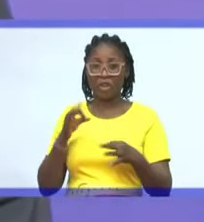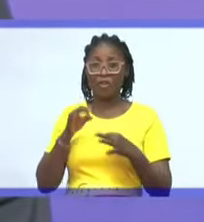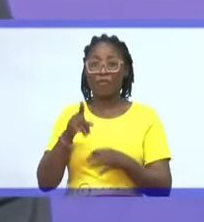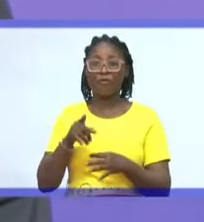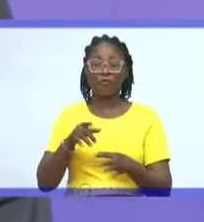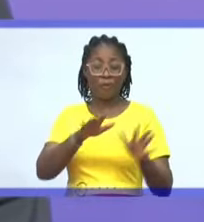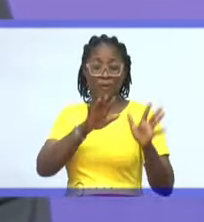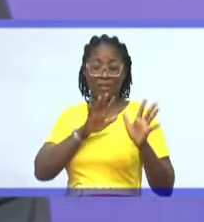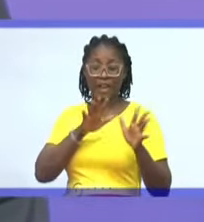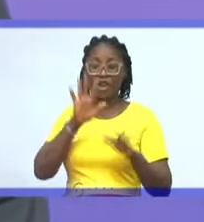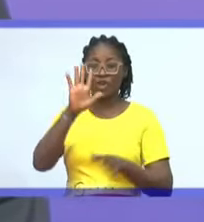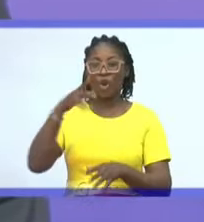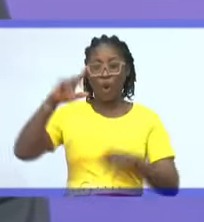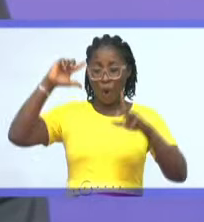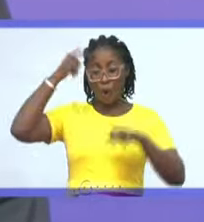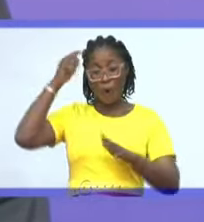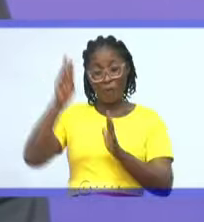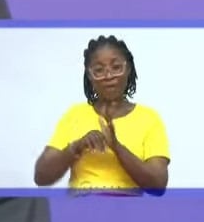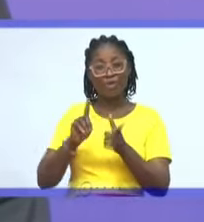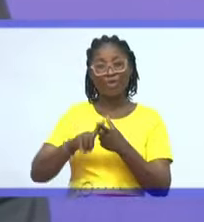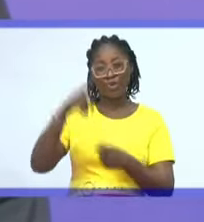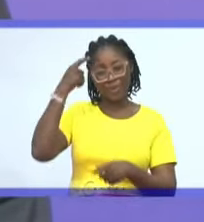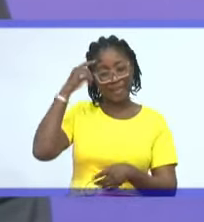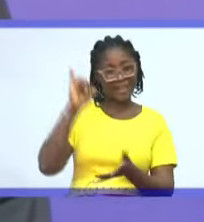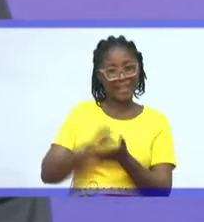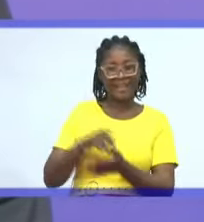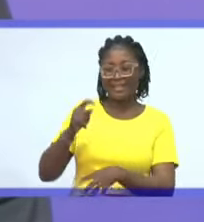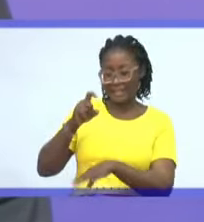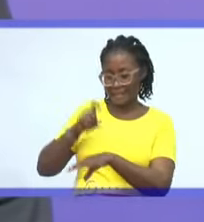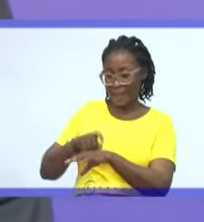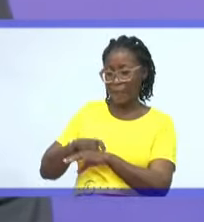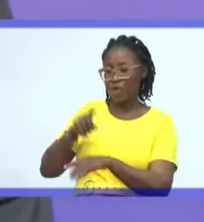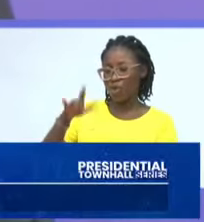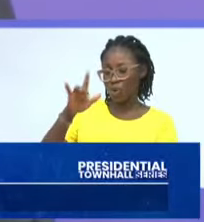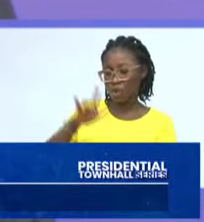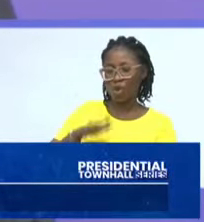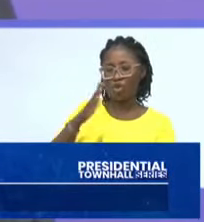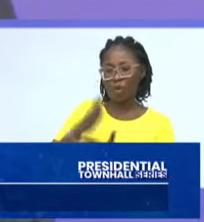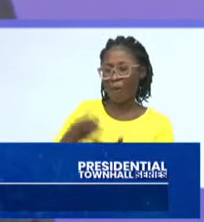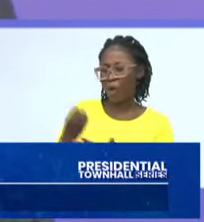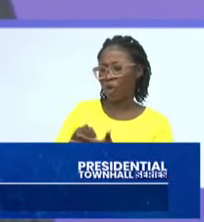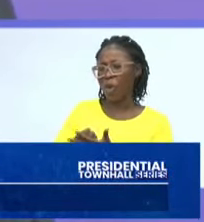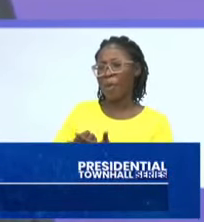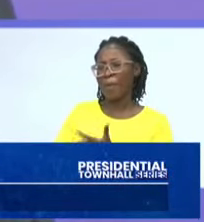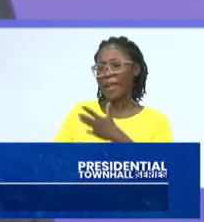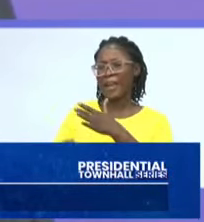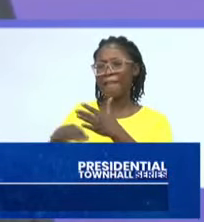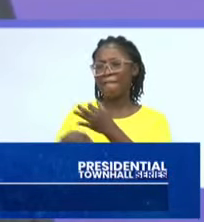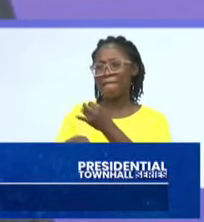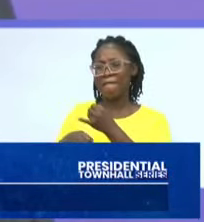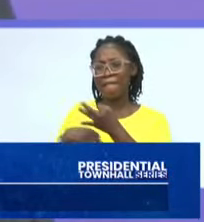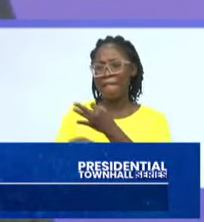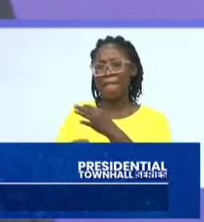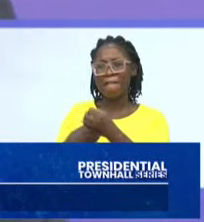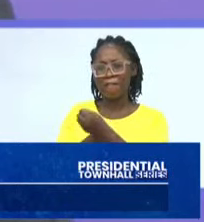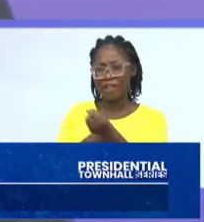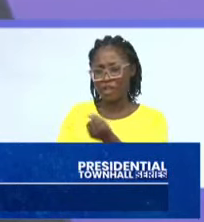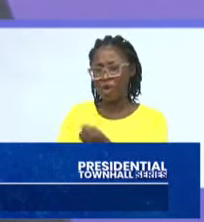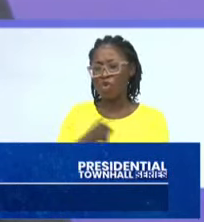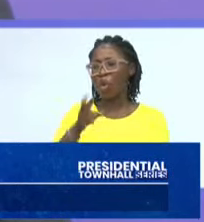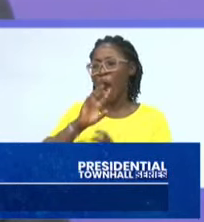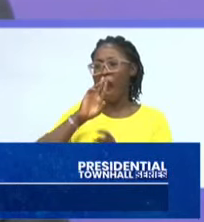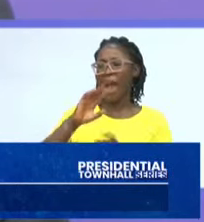government to think that the moment you touch some economic fundamentals, you are going against the